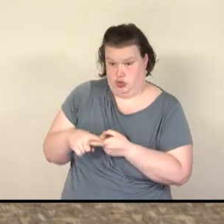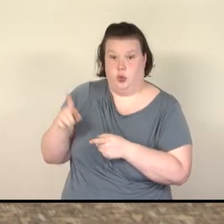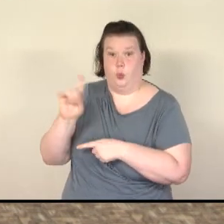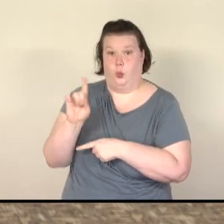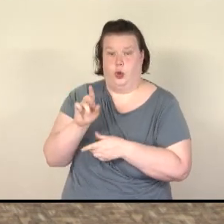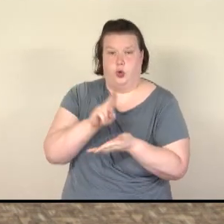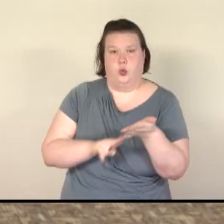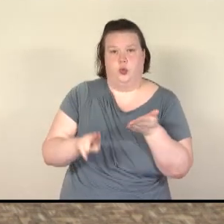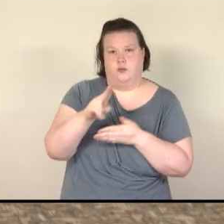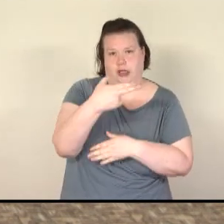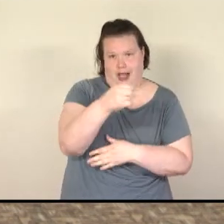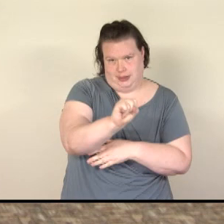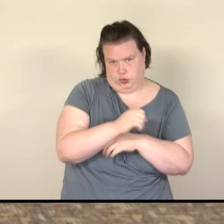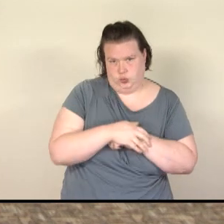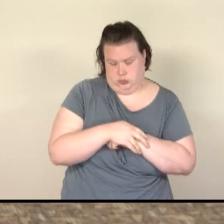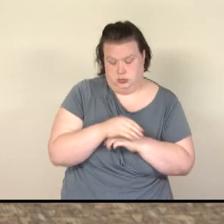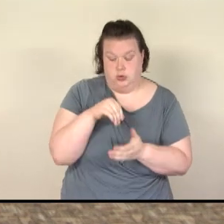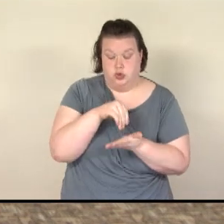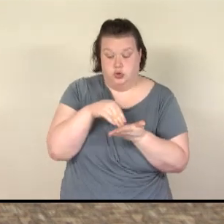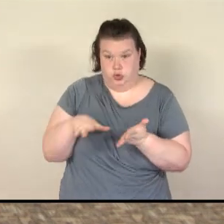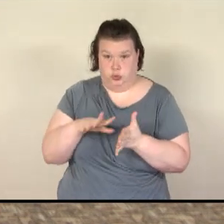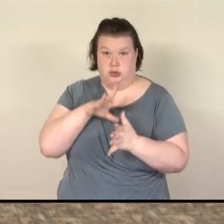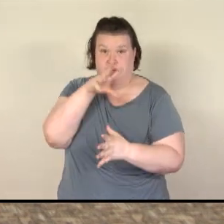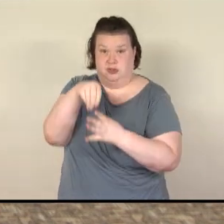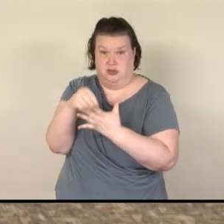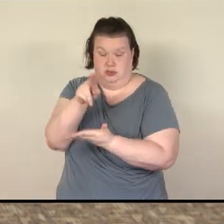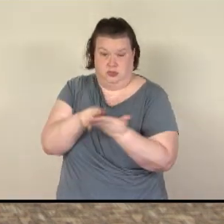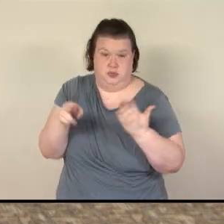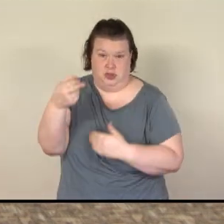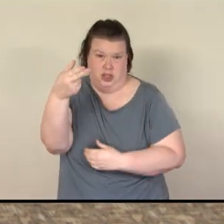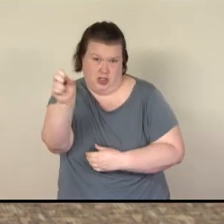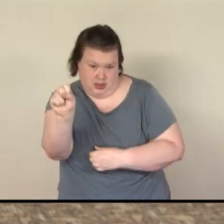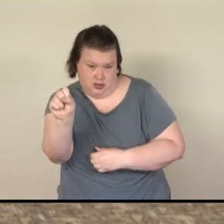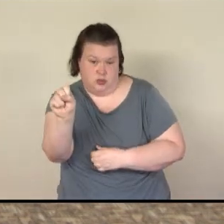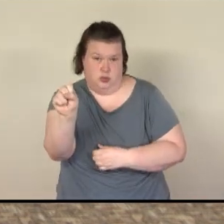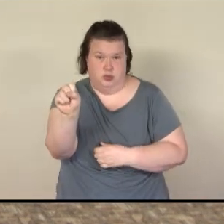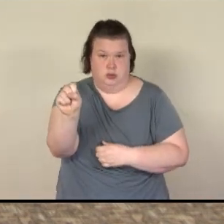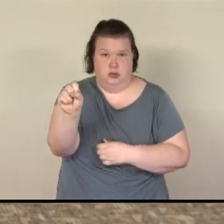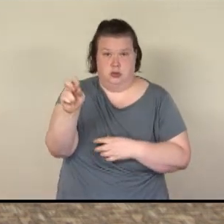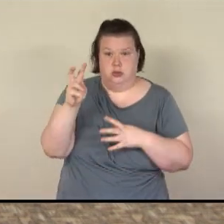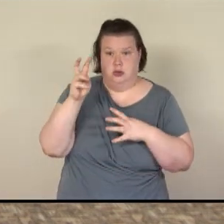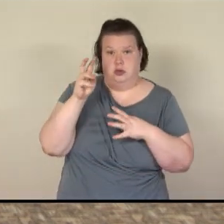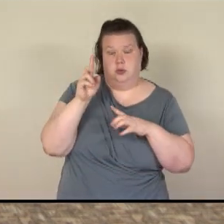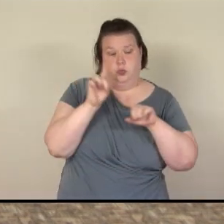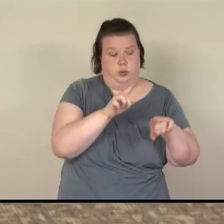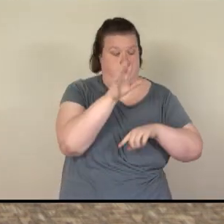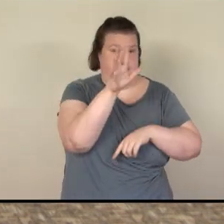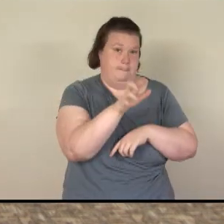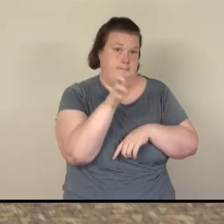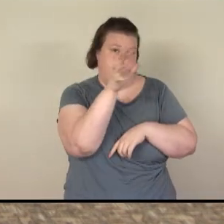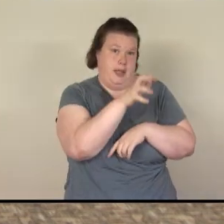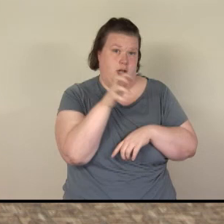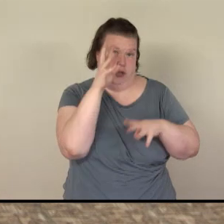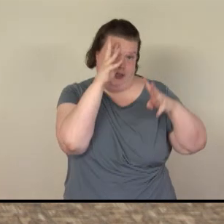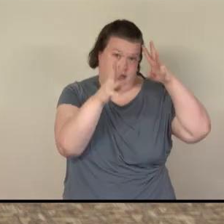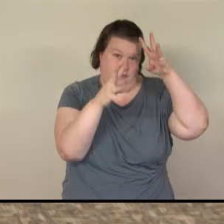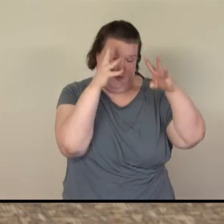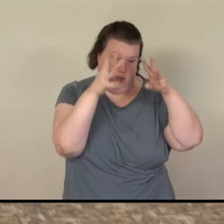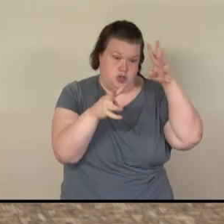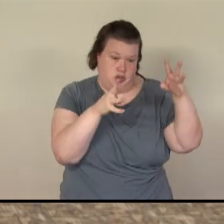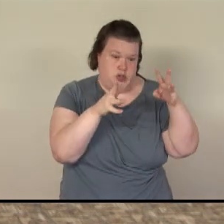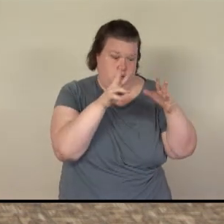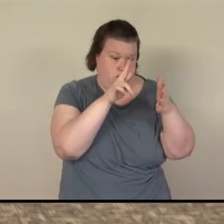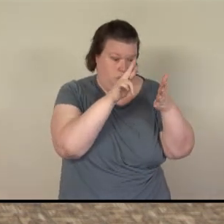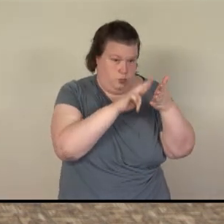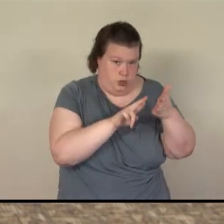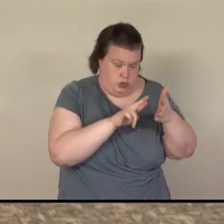year. Students from University High participated in an innovative shift workshop at the Baylor Research and Innovation Collaborative that